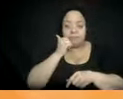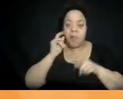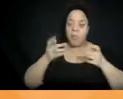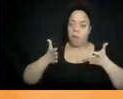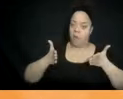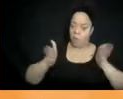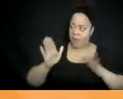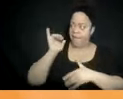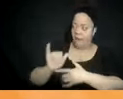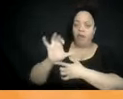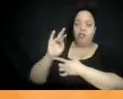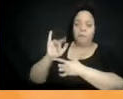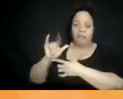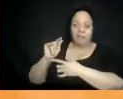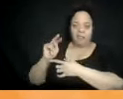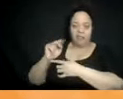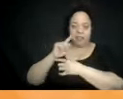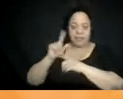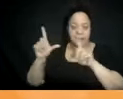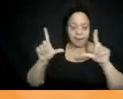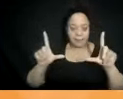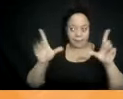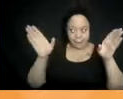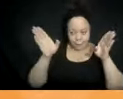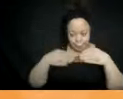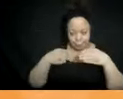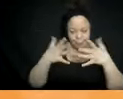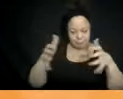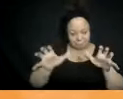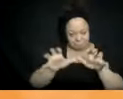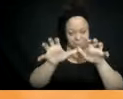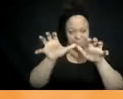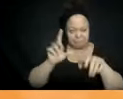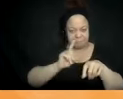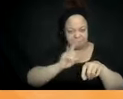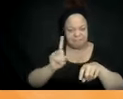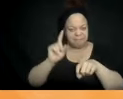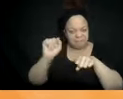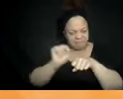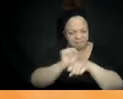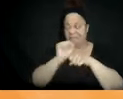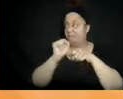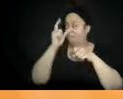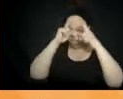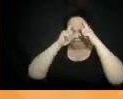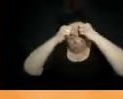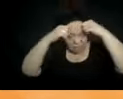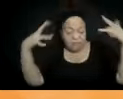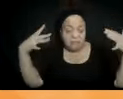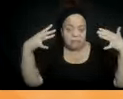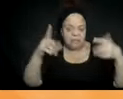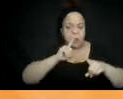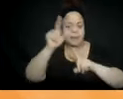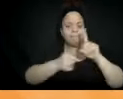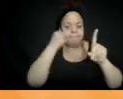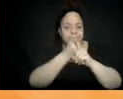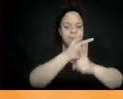the everyday lives of so many young people, marginalized young people. And I just